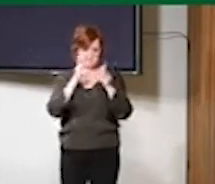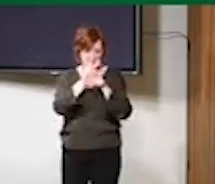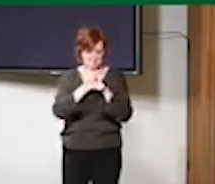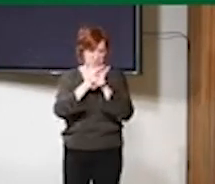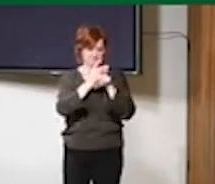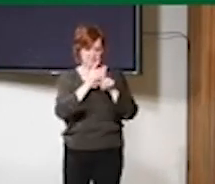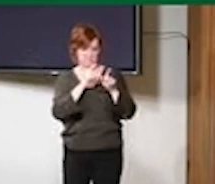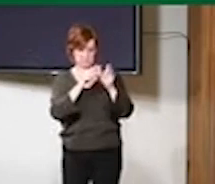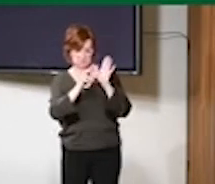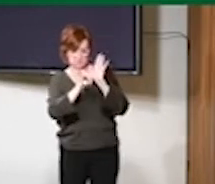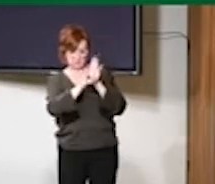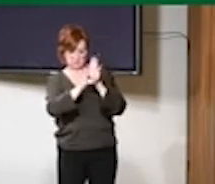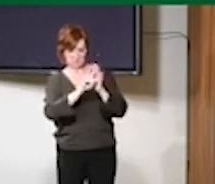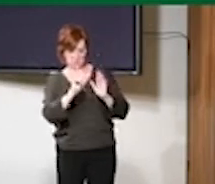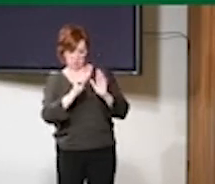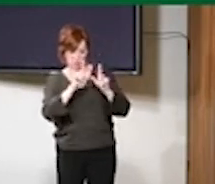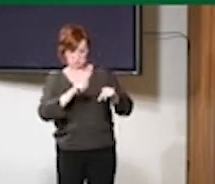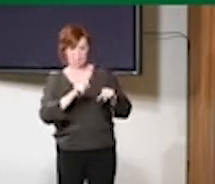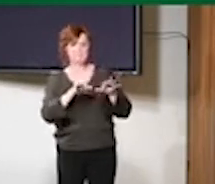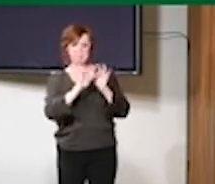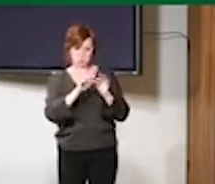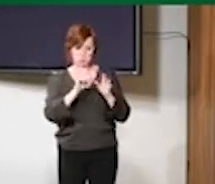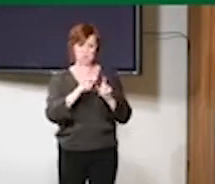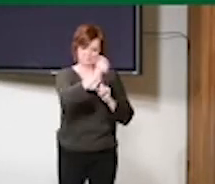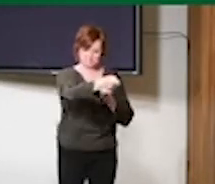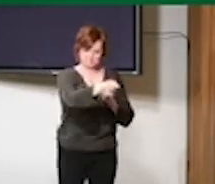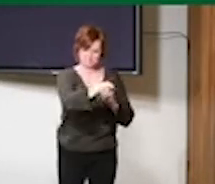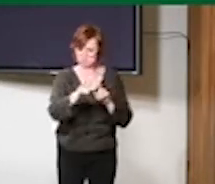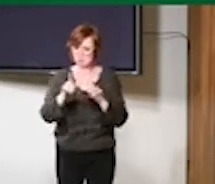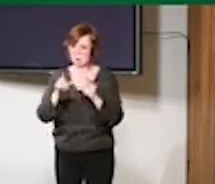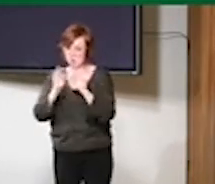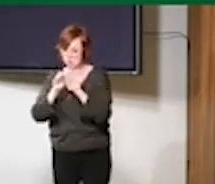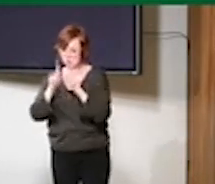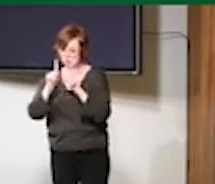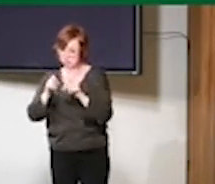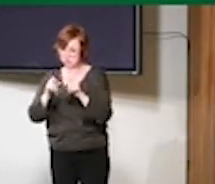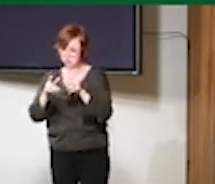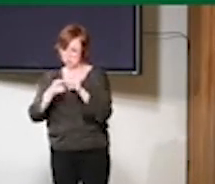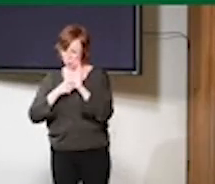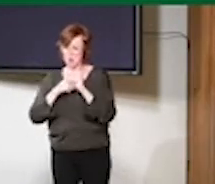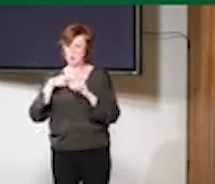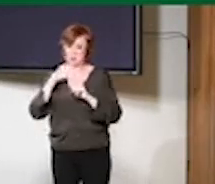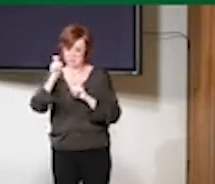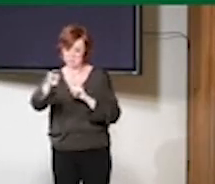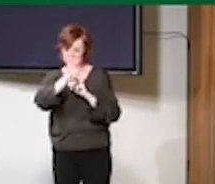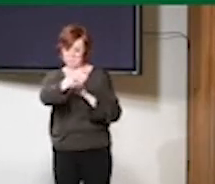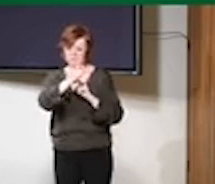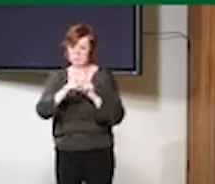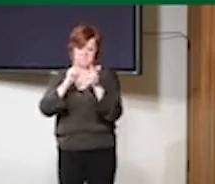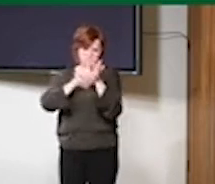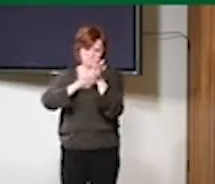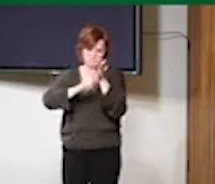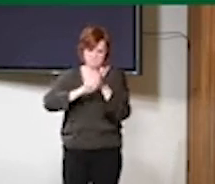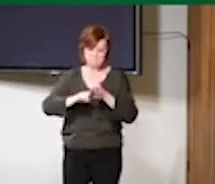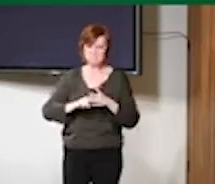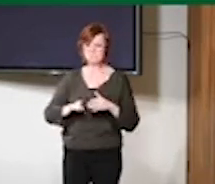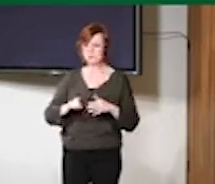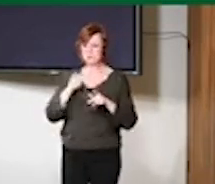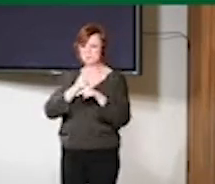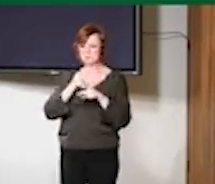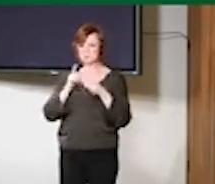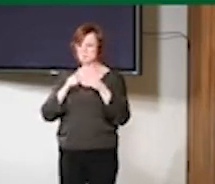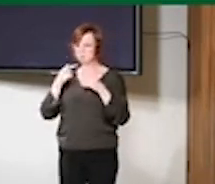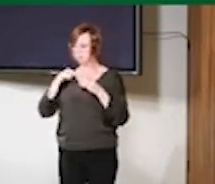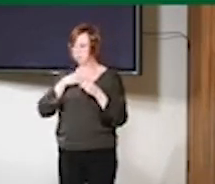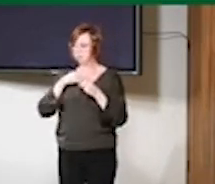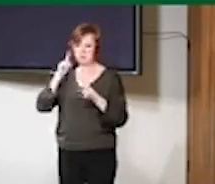such as mandatory 14-day isolation if you've had any international travel are also very, very effective. Restrictions